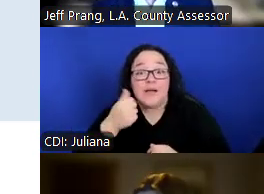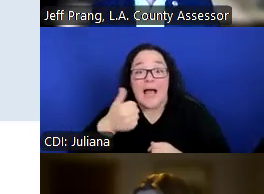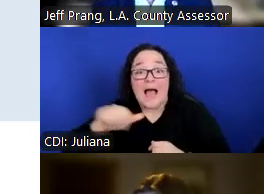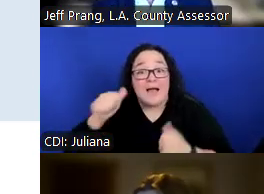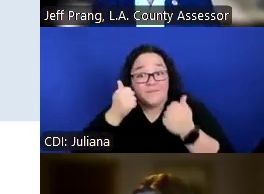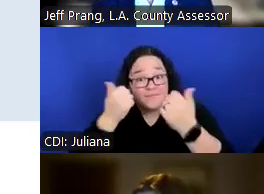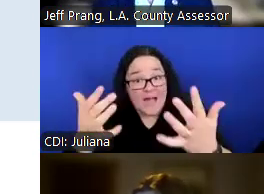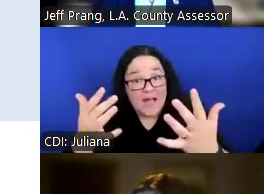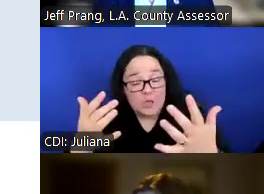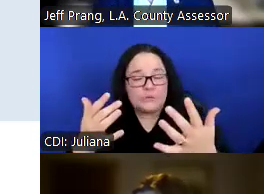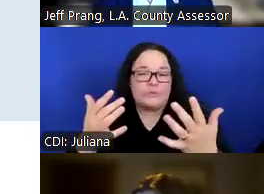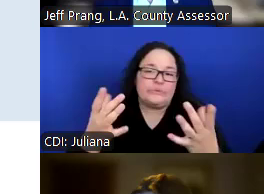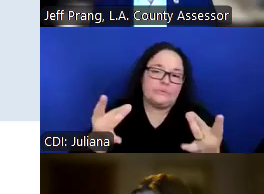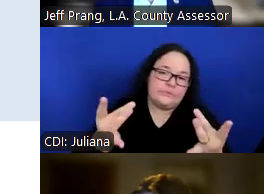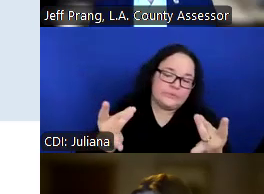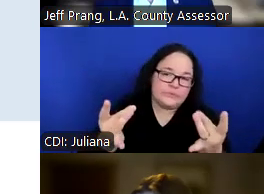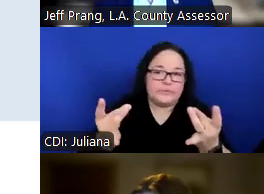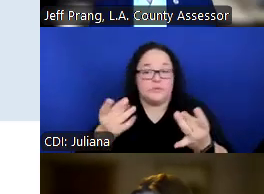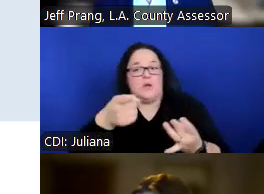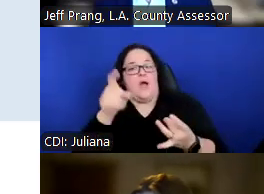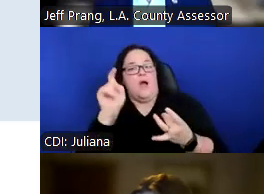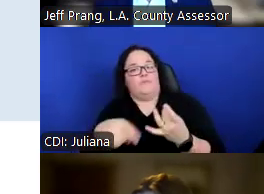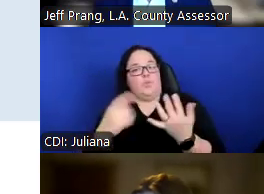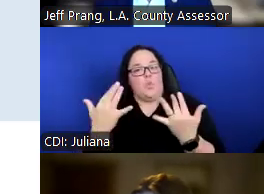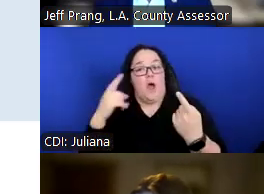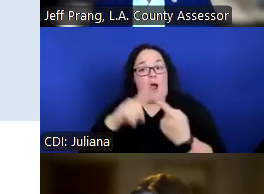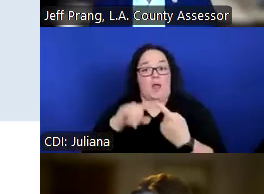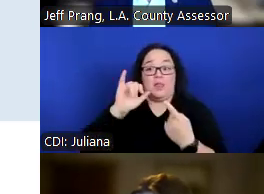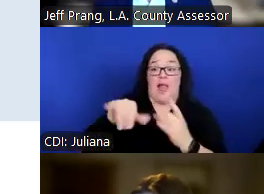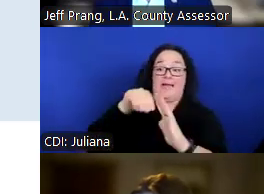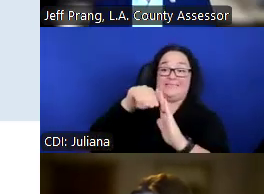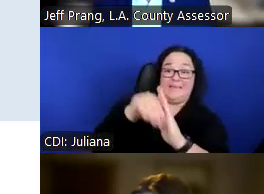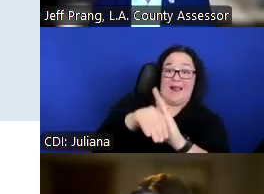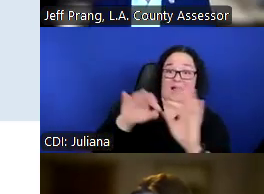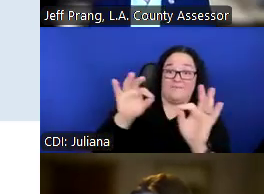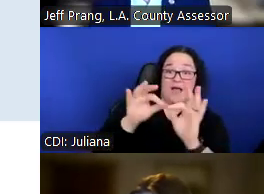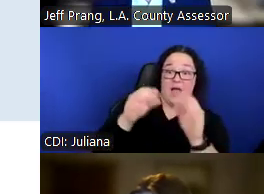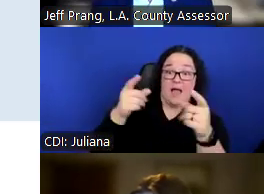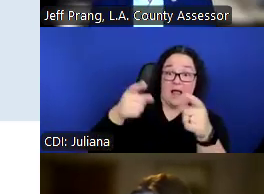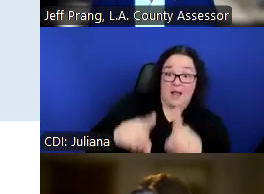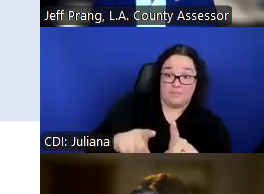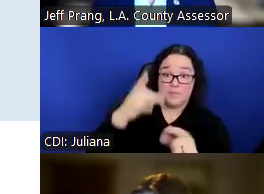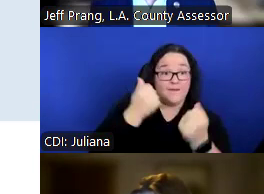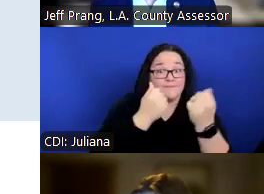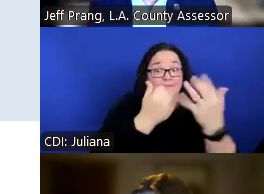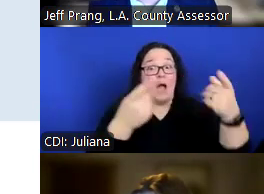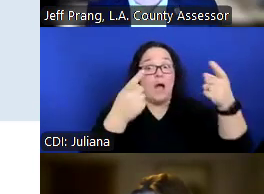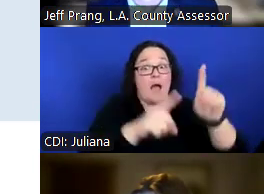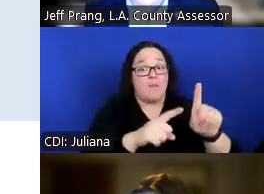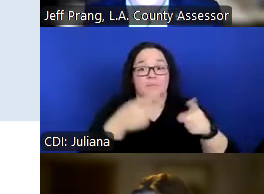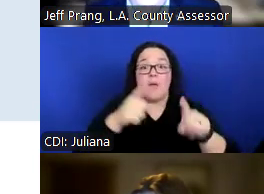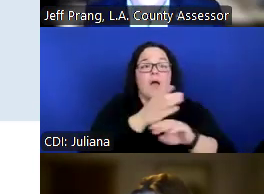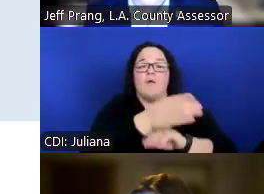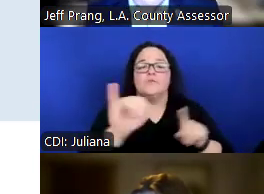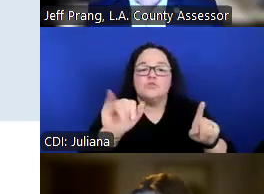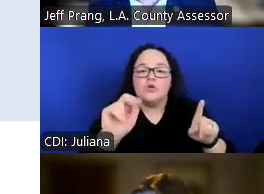value because the fires took place after January 1st, which is the day that we do a snapshot of property values